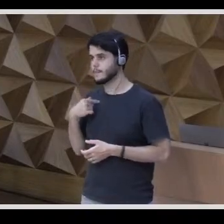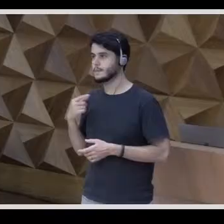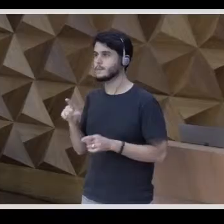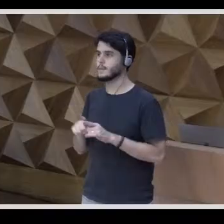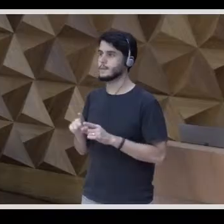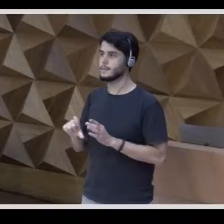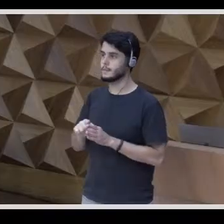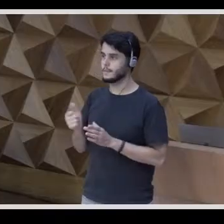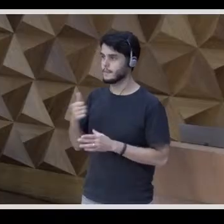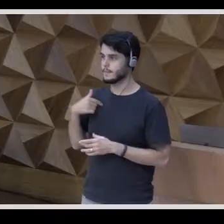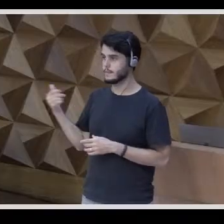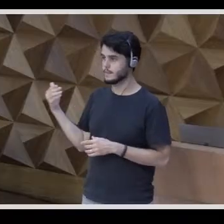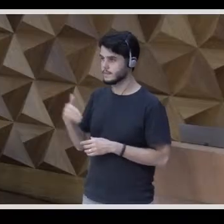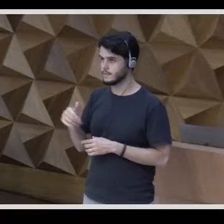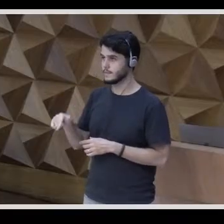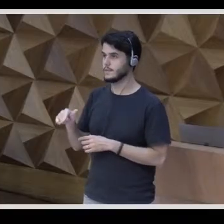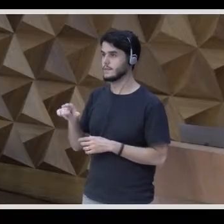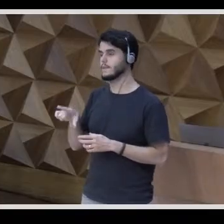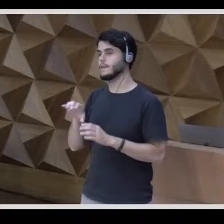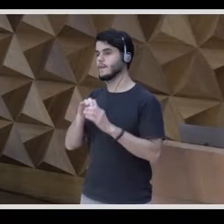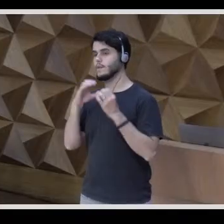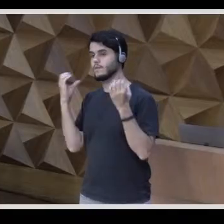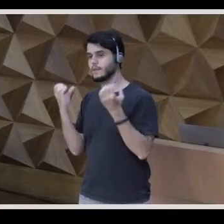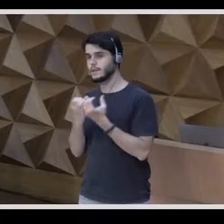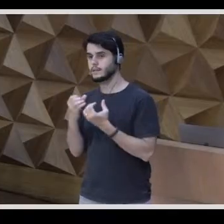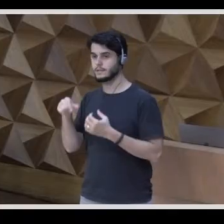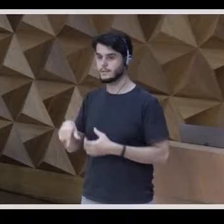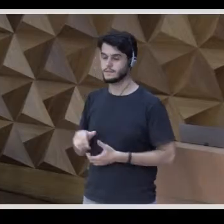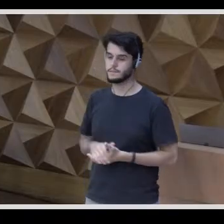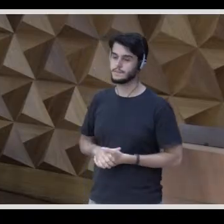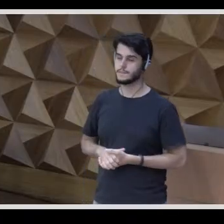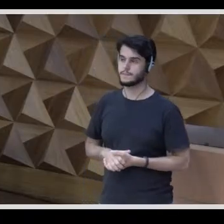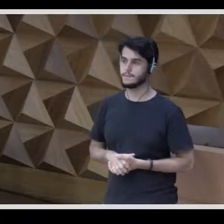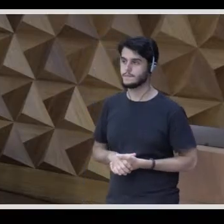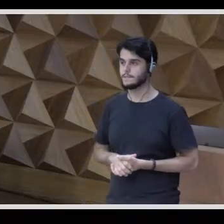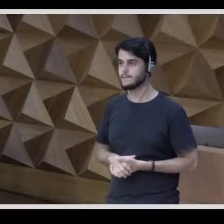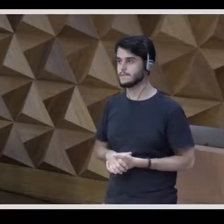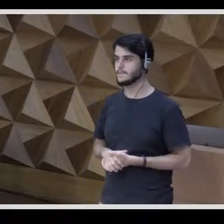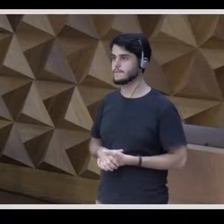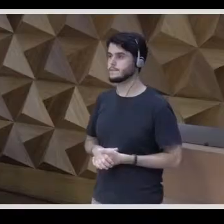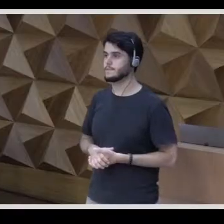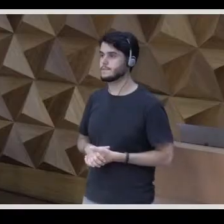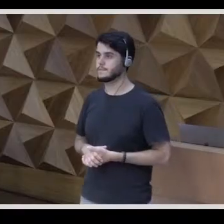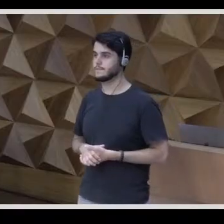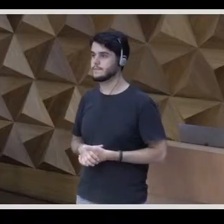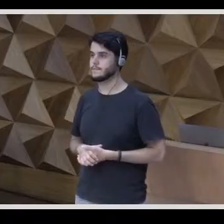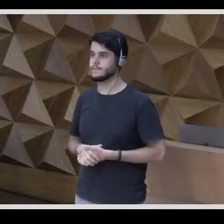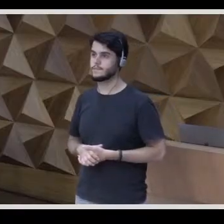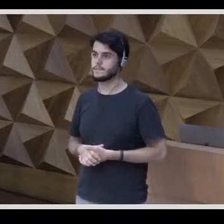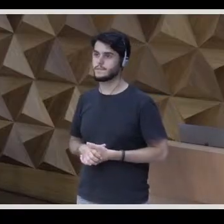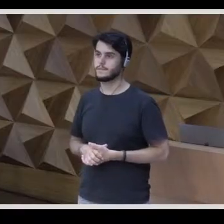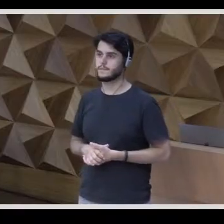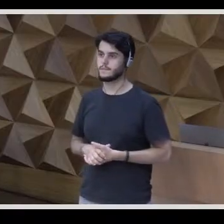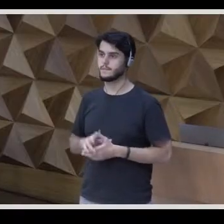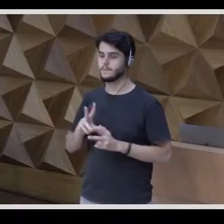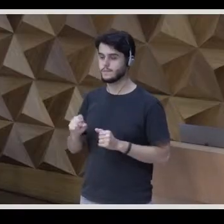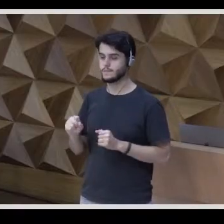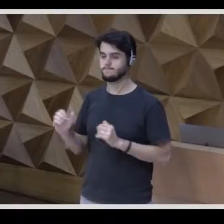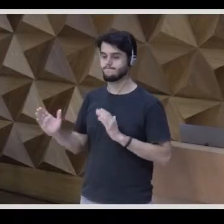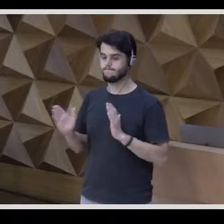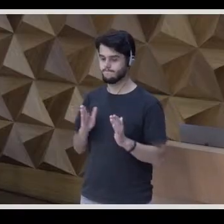this conference. So my question is a bit into this distinction between needs and